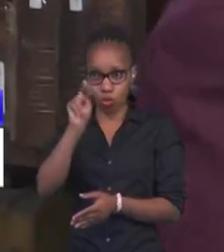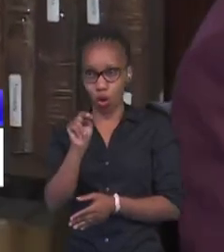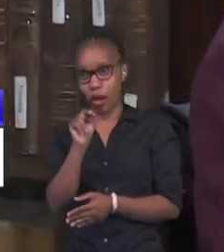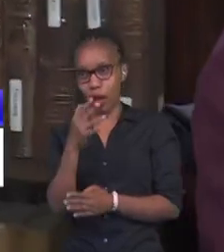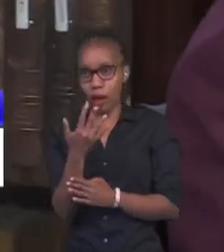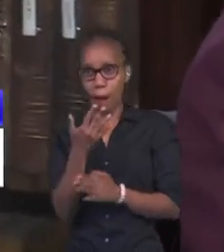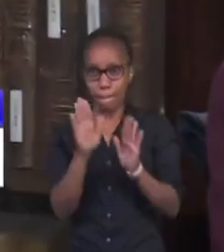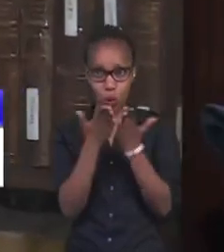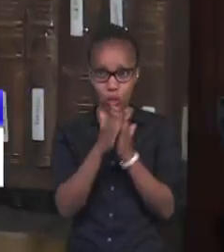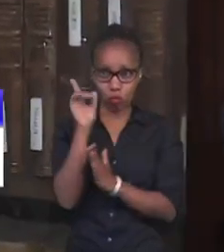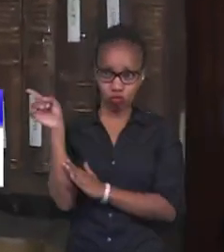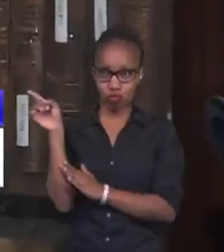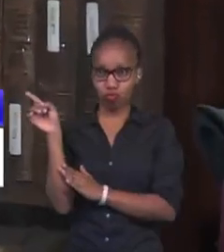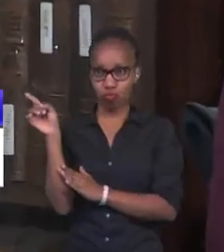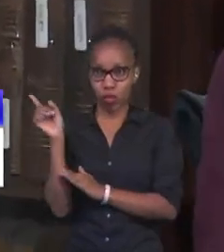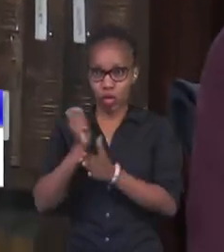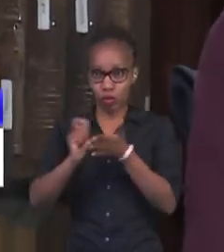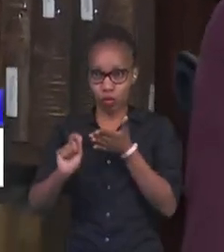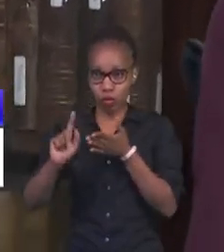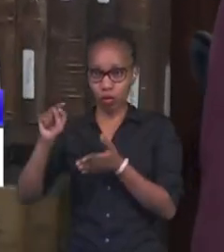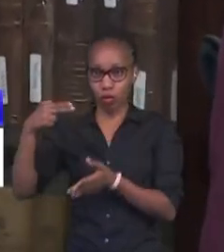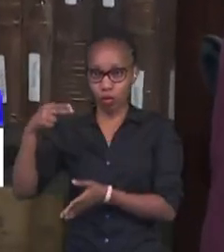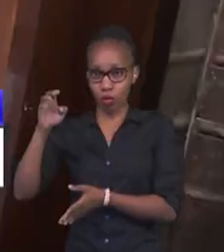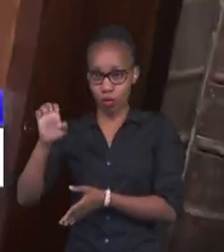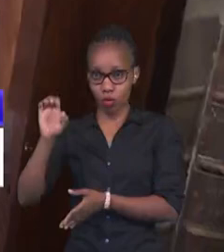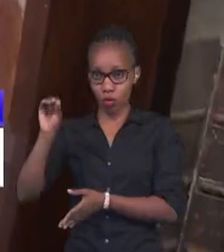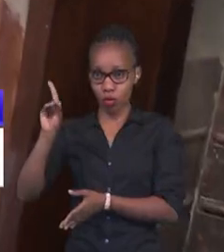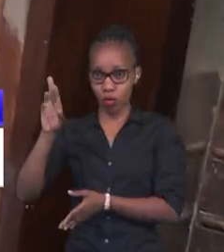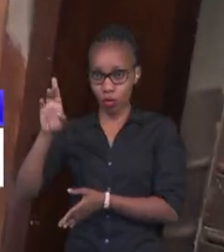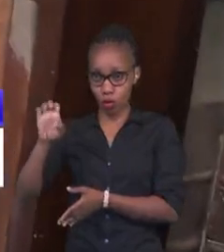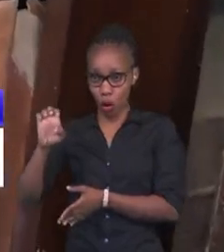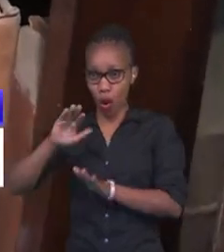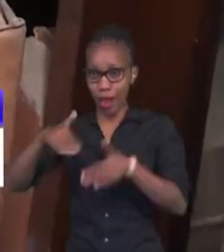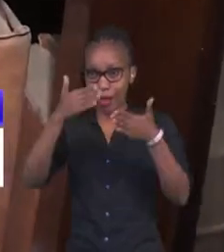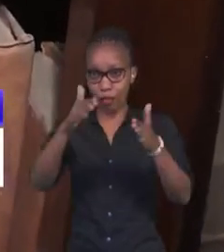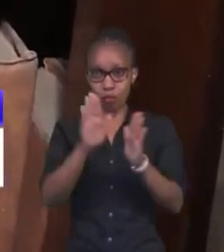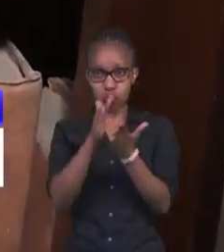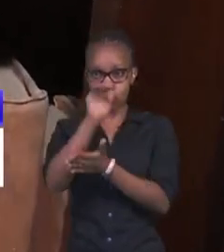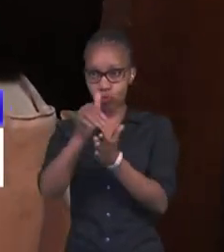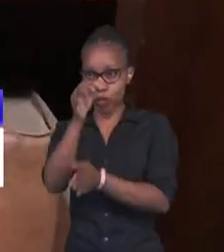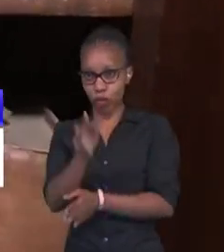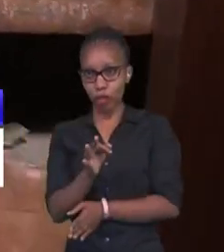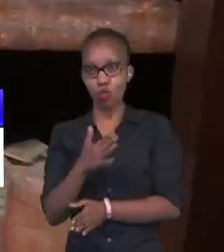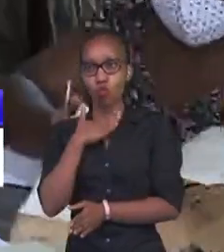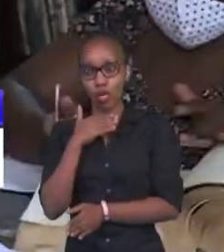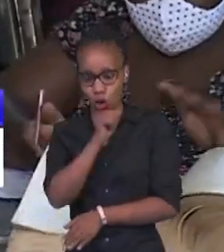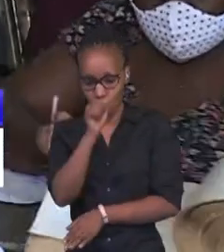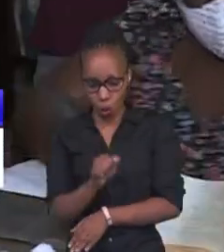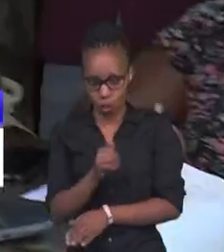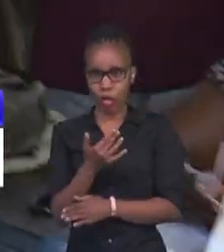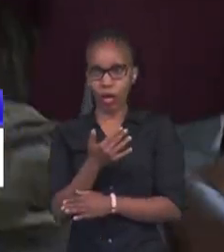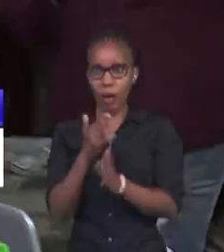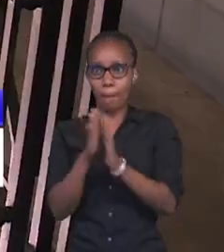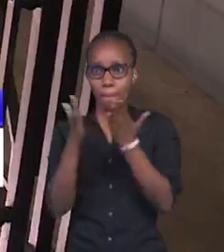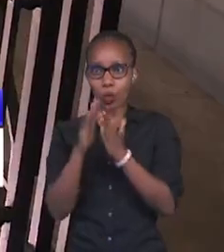collection of the complete writings of Theodore Roosevelt, which he gifted to the library. So for a lover of old books like you, this is the